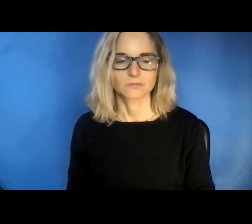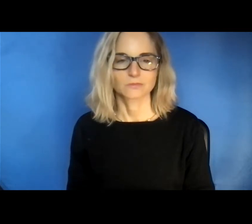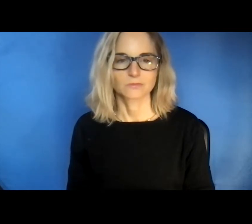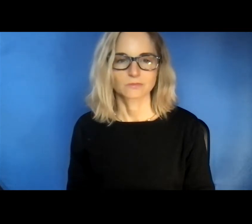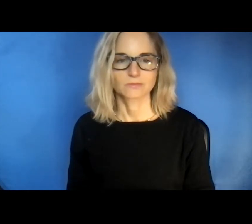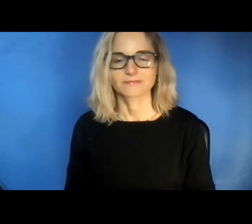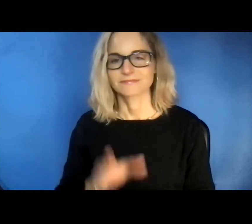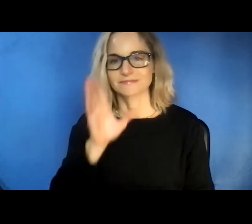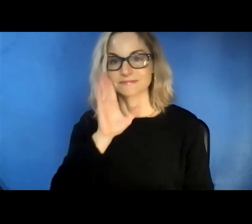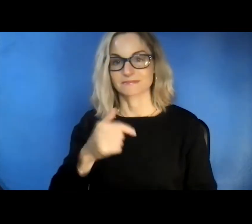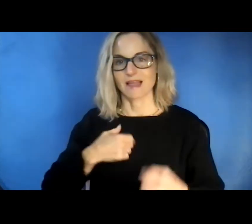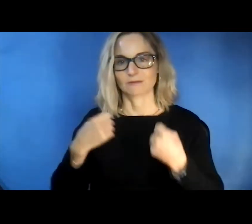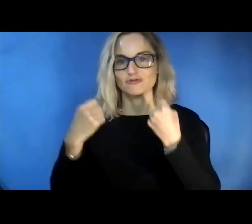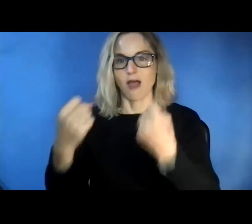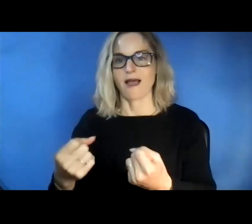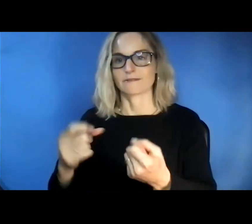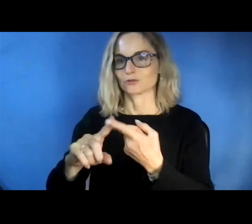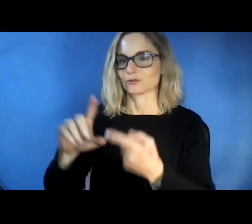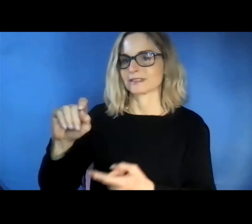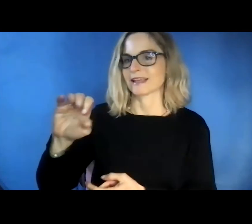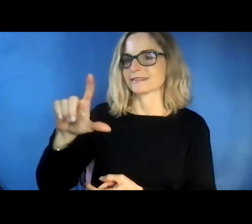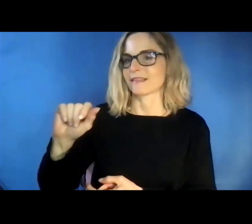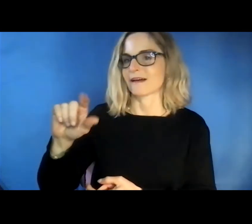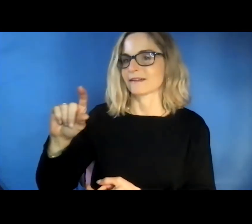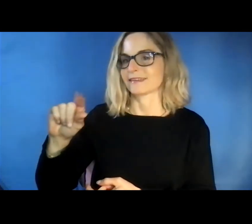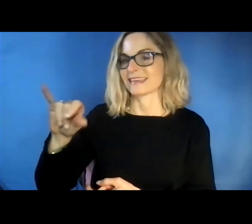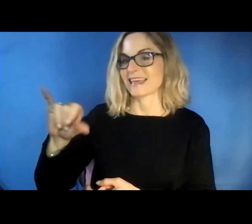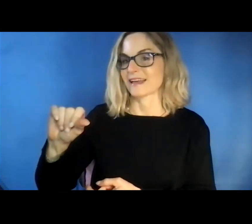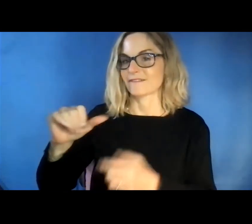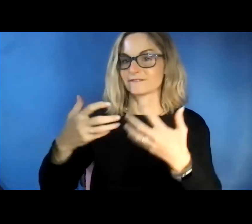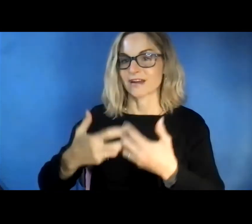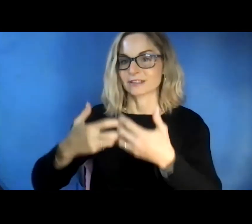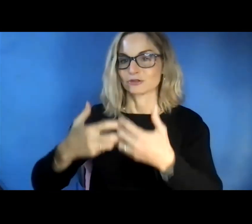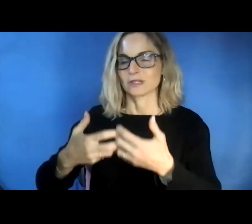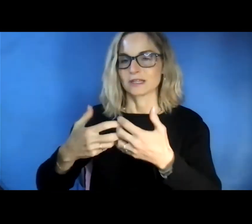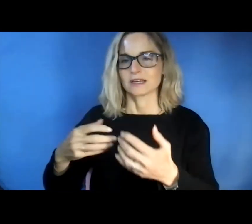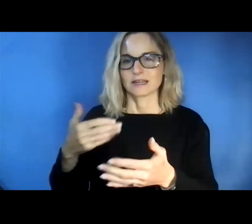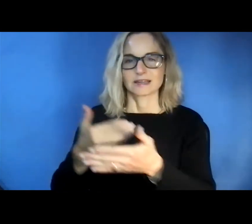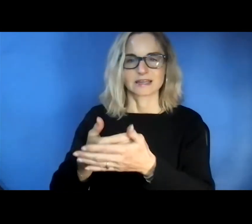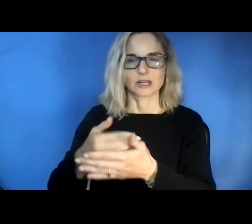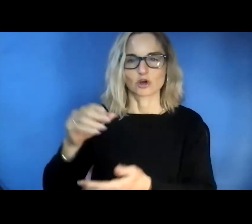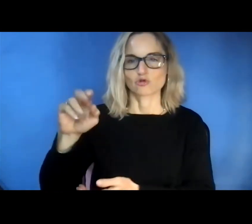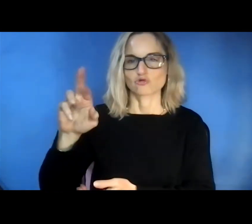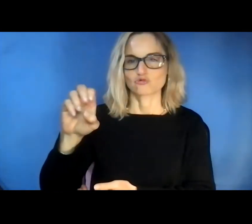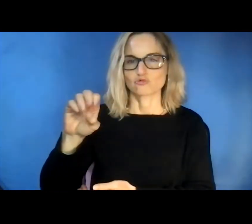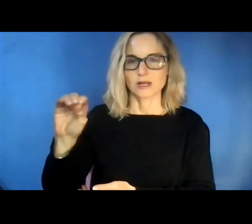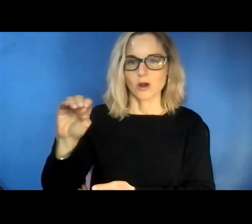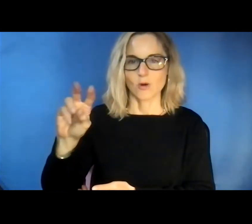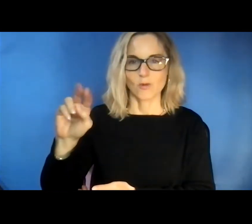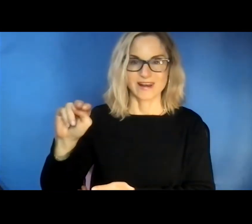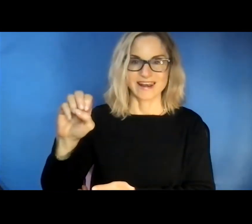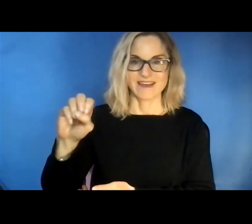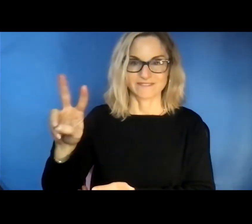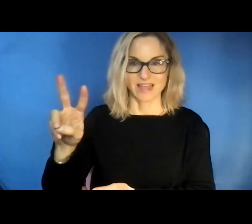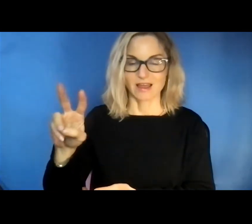I'm driving up to the Tesla Gigafactory right now, located outside of Reno, Nevada. It's huge. You can already see it from what feels like a mile away. It's